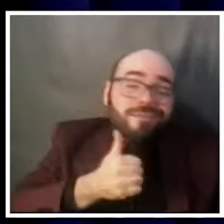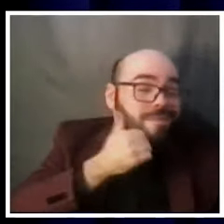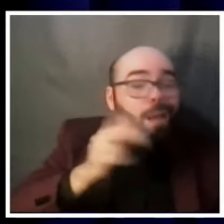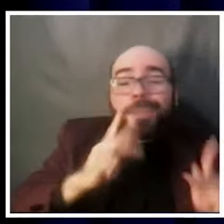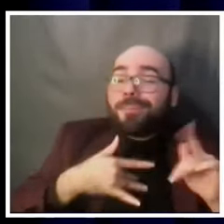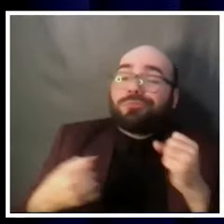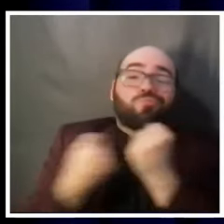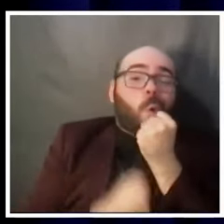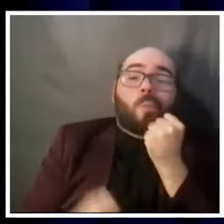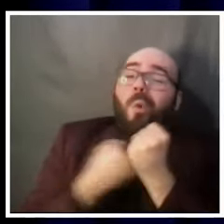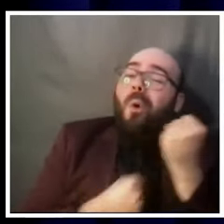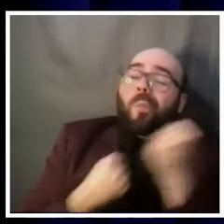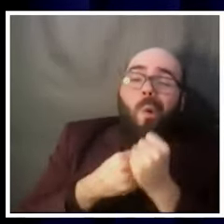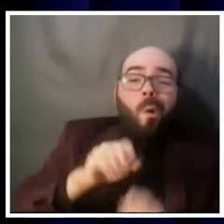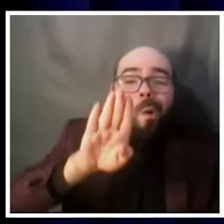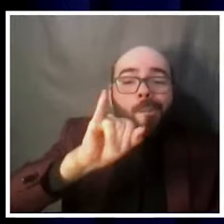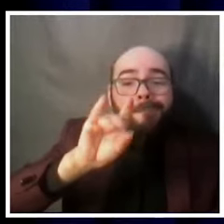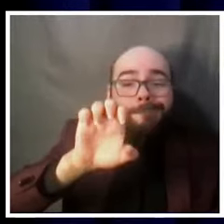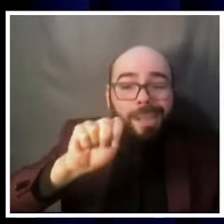far,